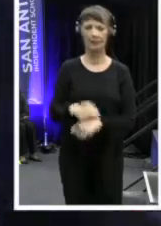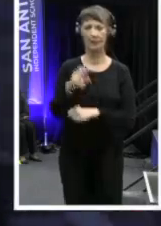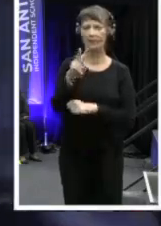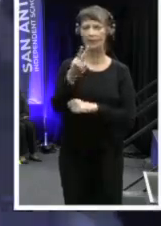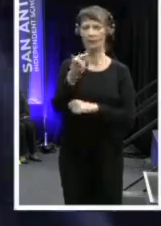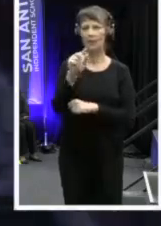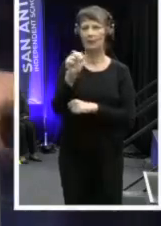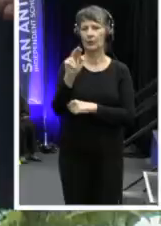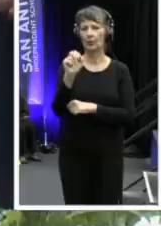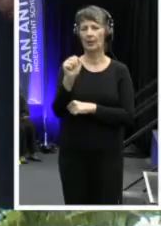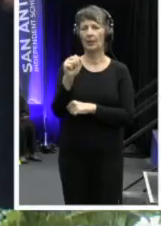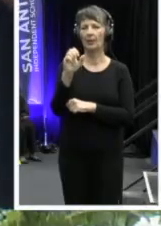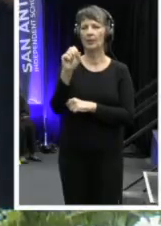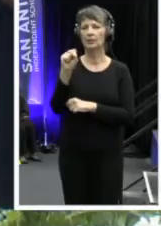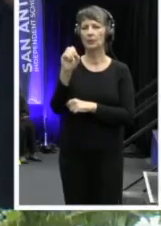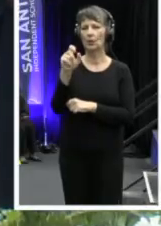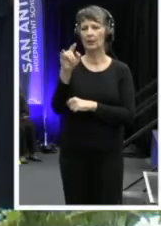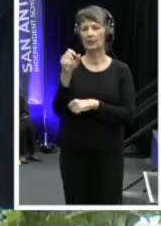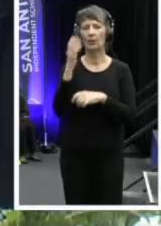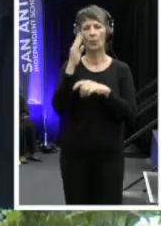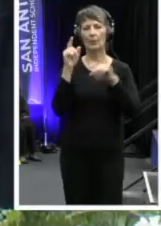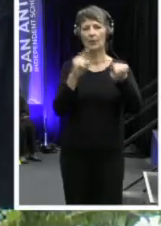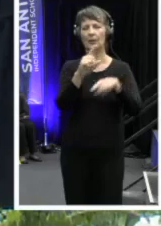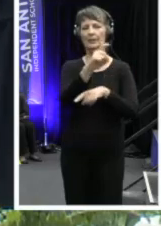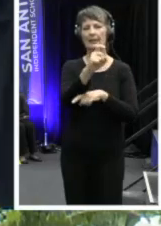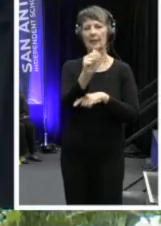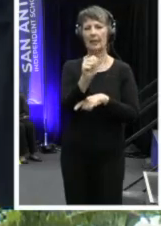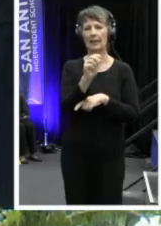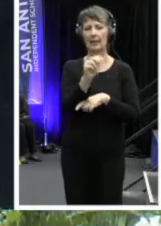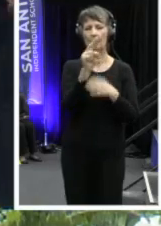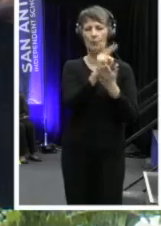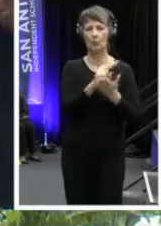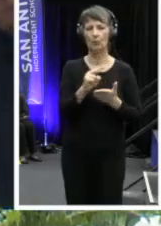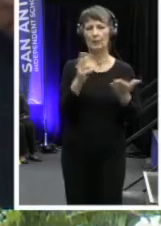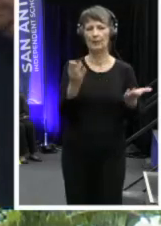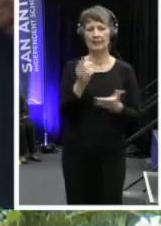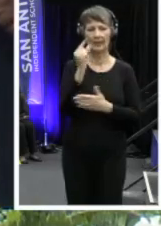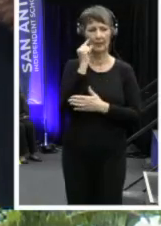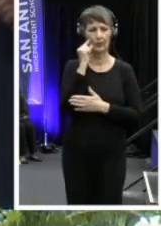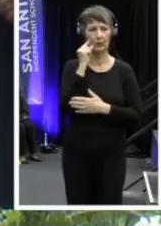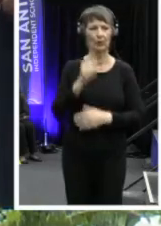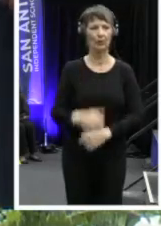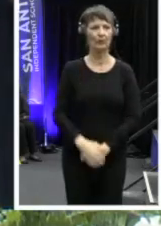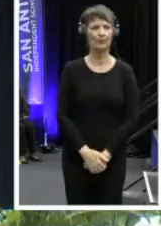Victoria Clarice Solis will be attending Texas A&M University at San Antonio.